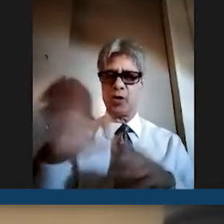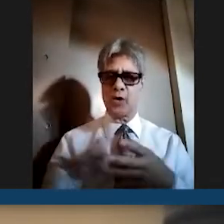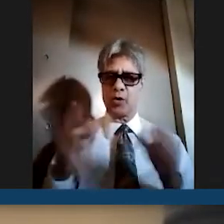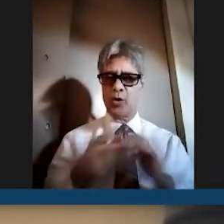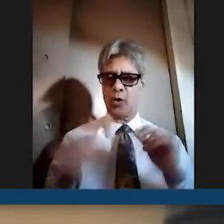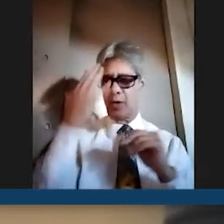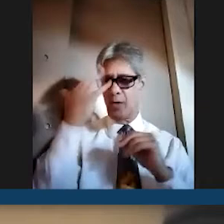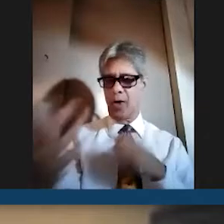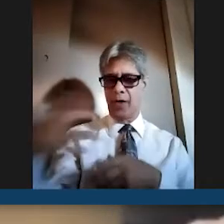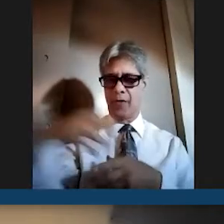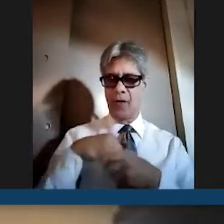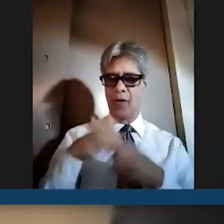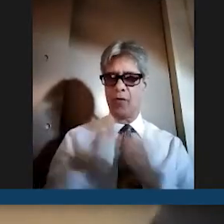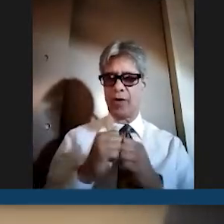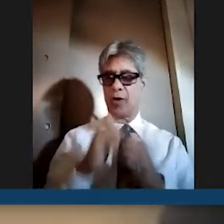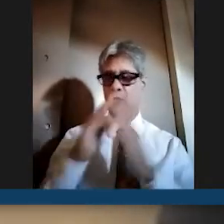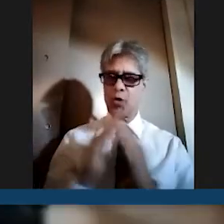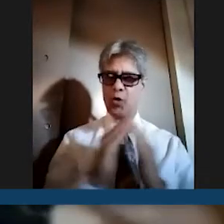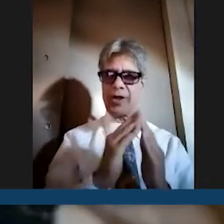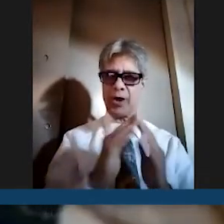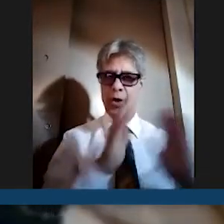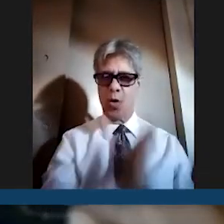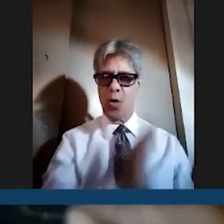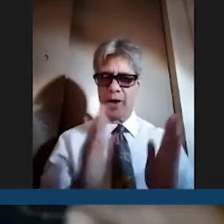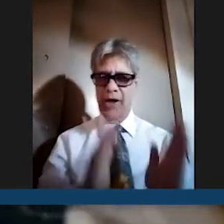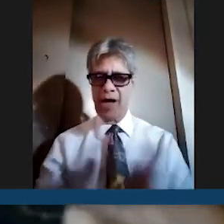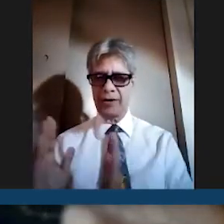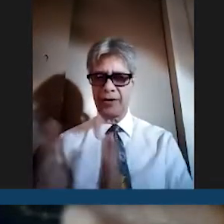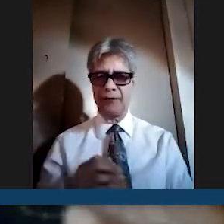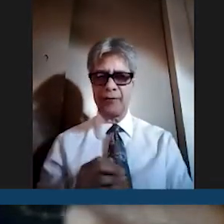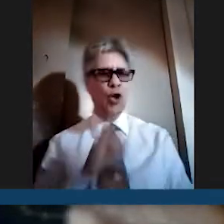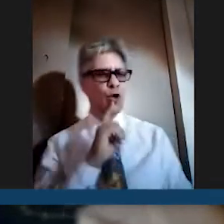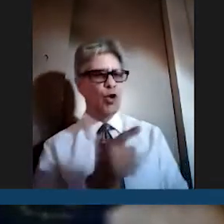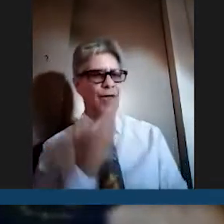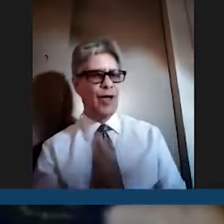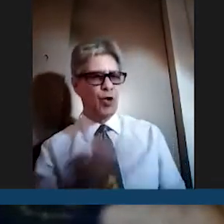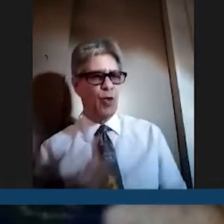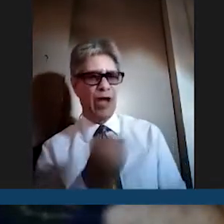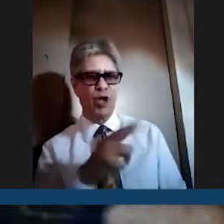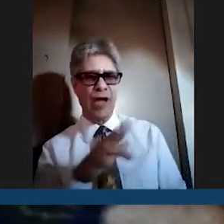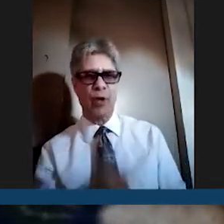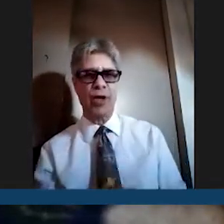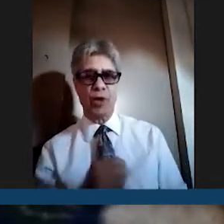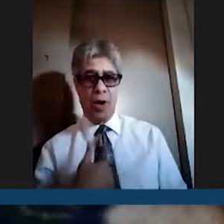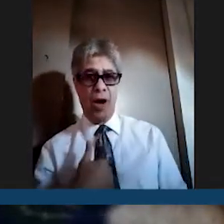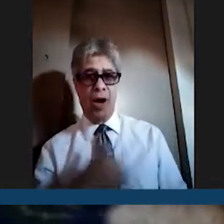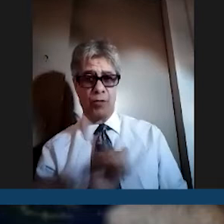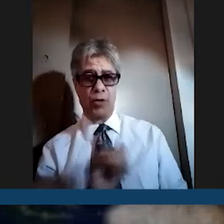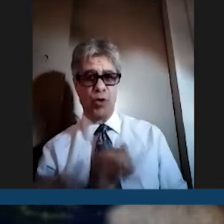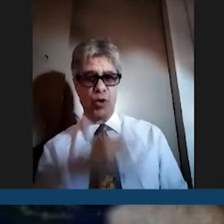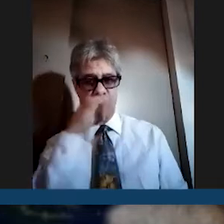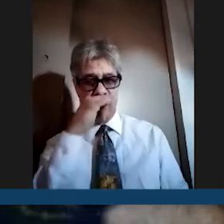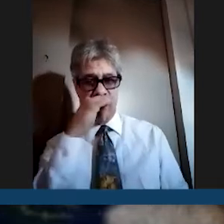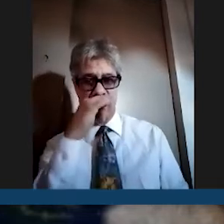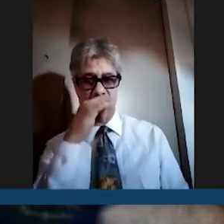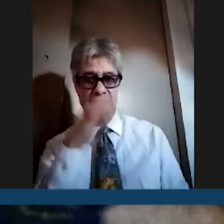in community organizing. Sure. Thank you so much, Sherry. So I too am a child of Hmong refugees, and I